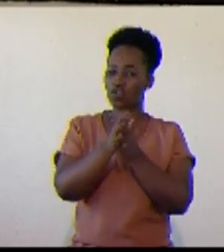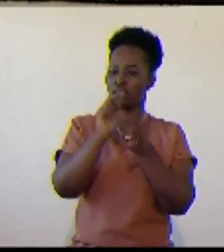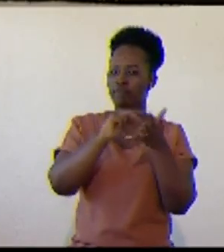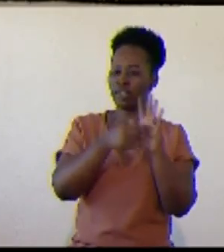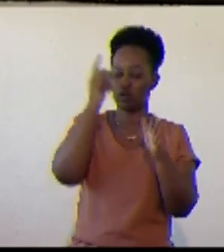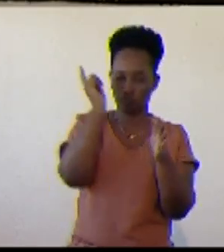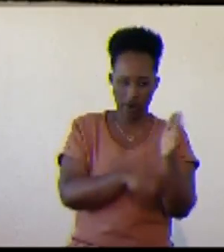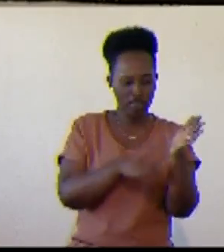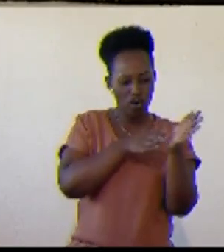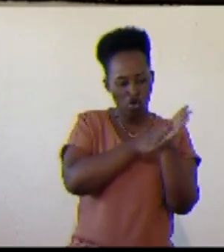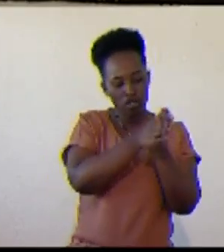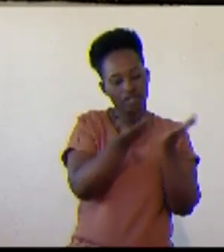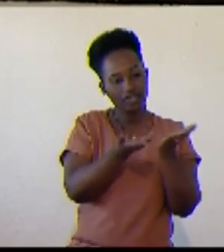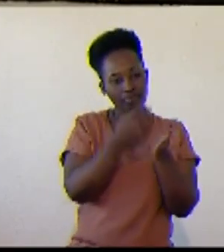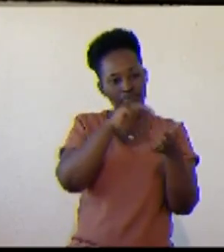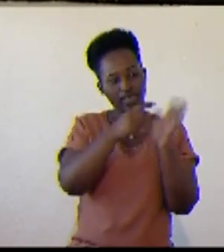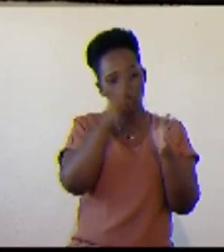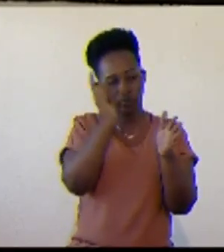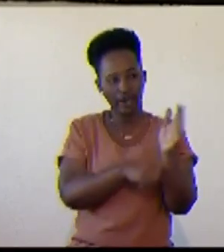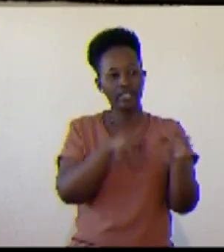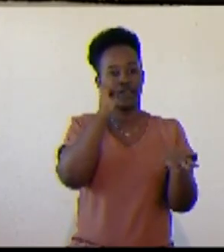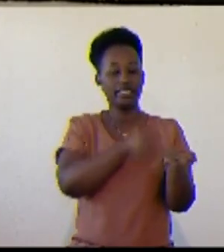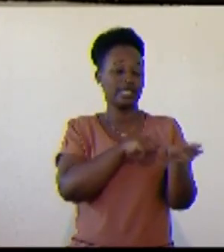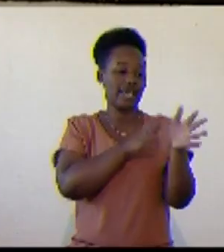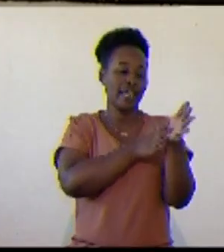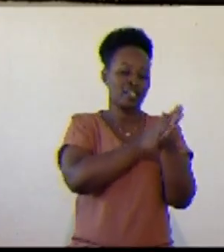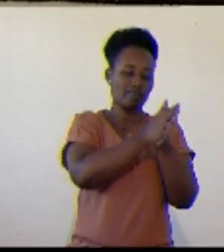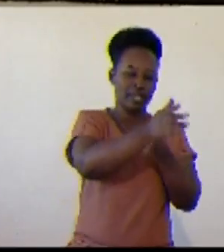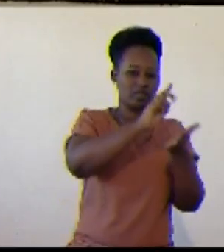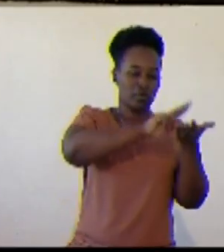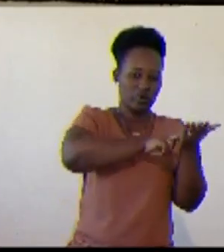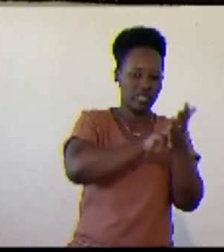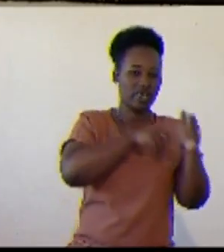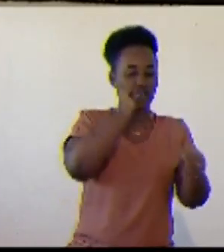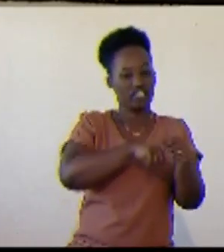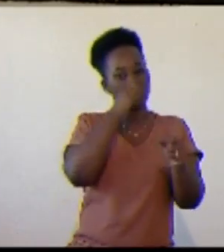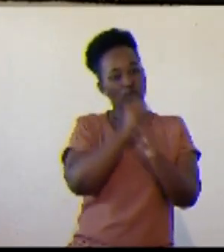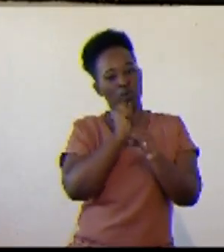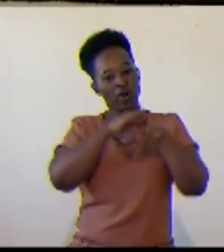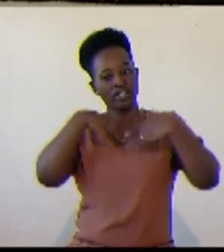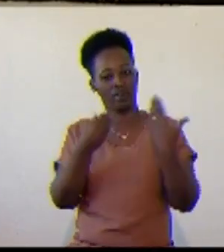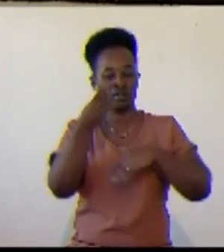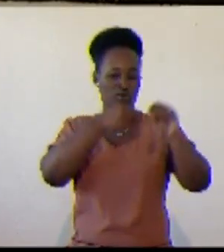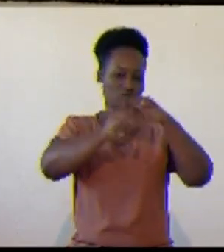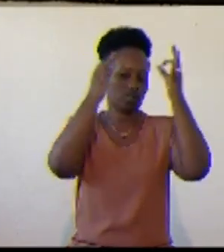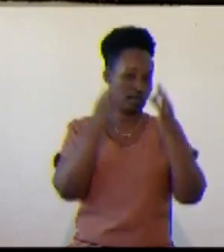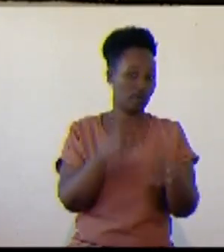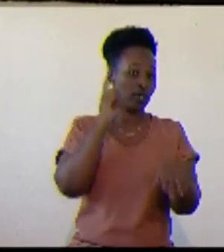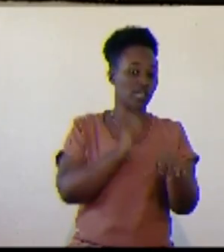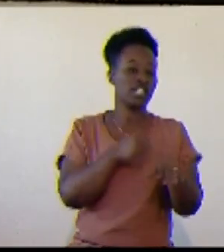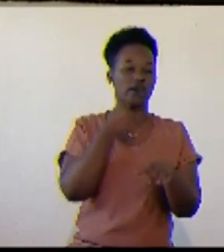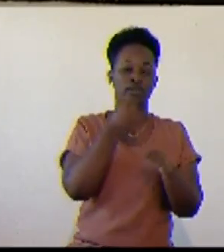cost is an expense incurred during production of goods and services. And therefore, when you say marginal cost, these